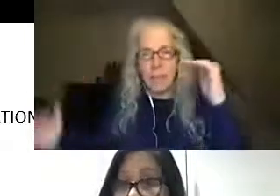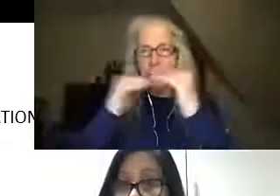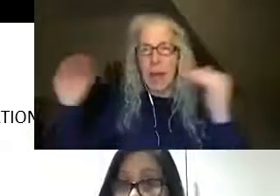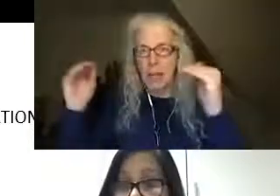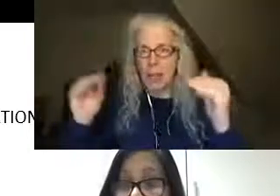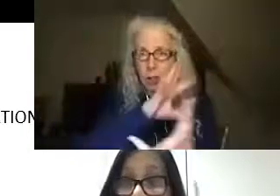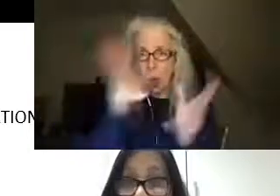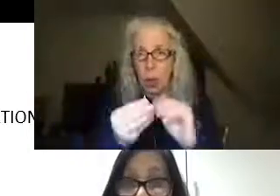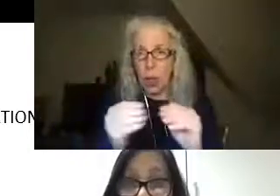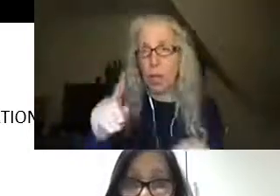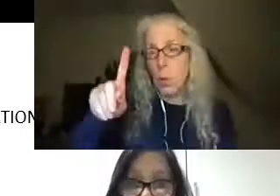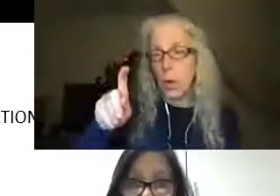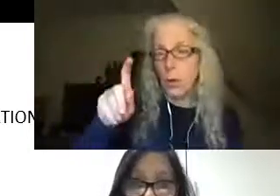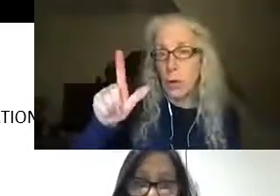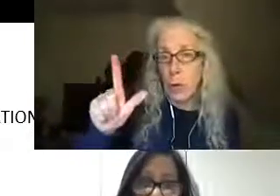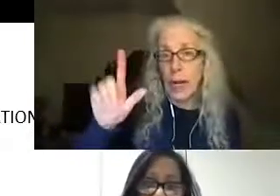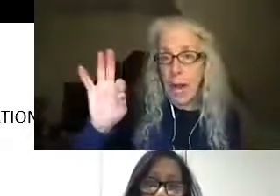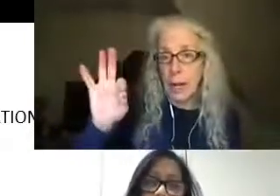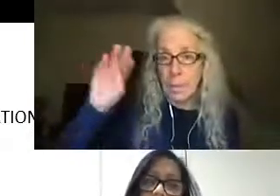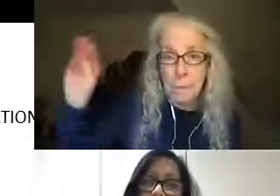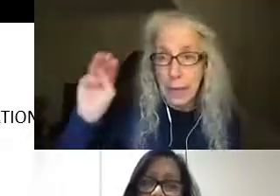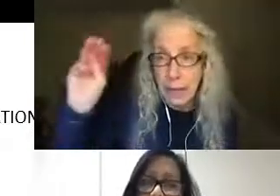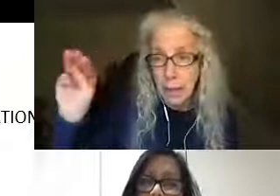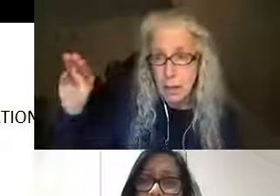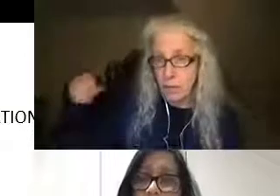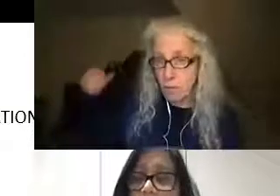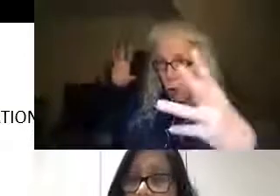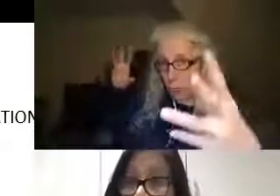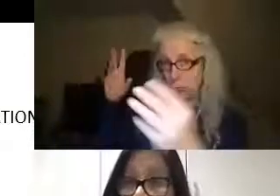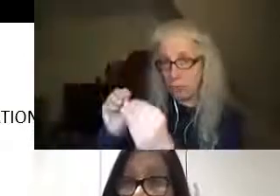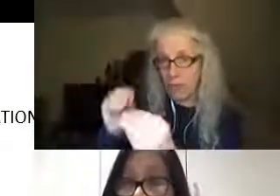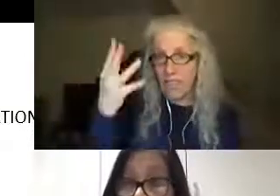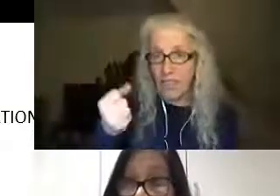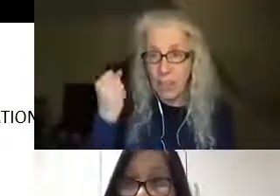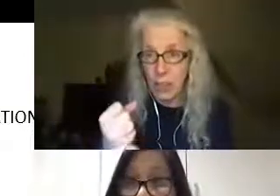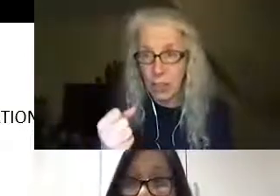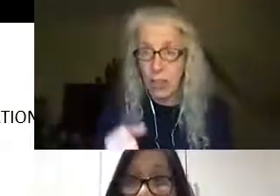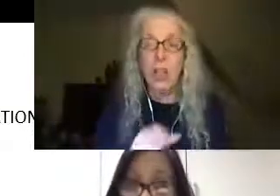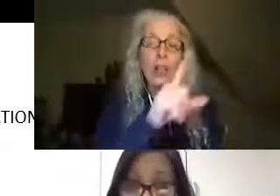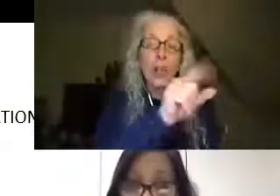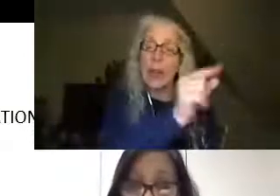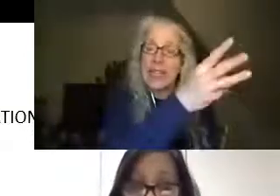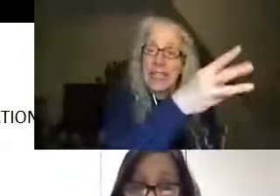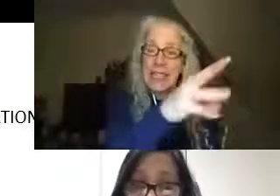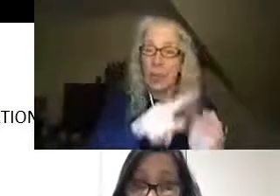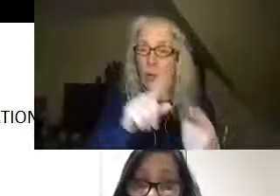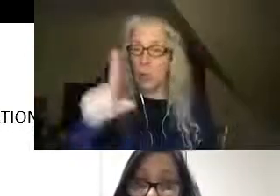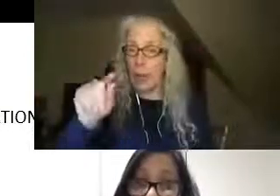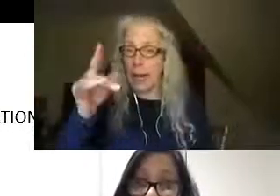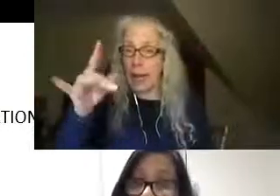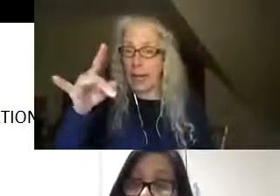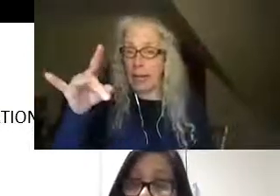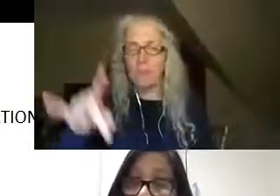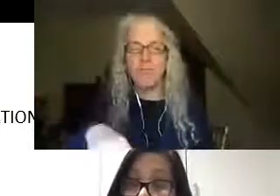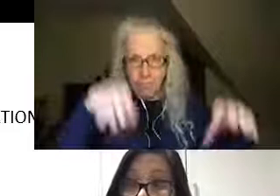million over a 5-year period. So in 2016 to 2018, meetings took